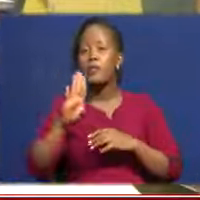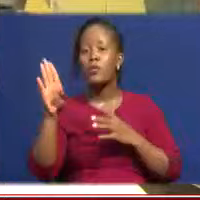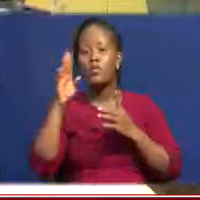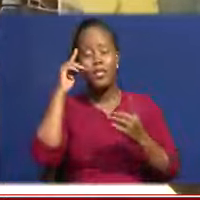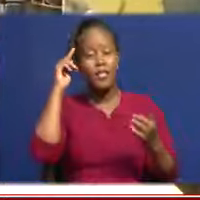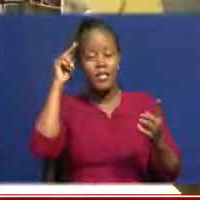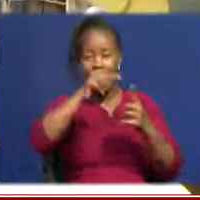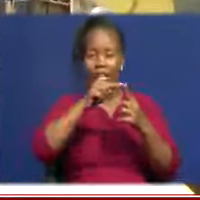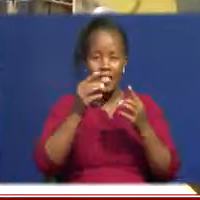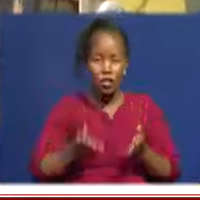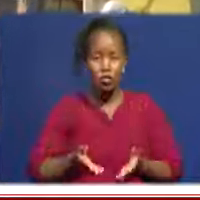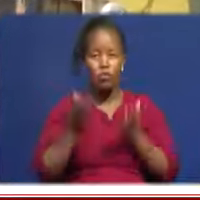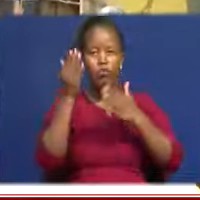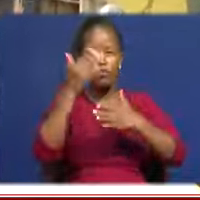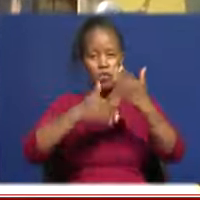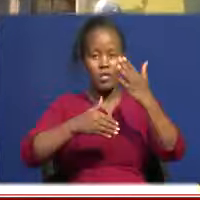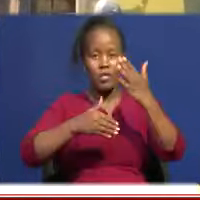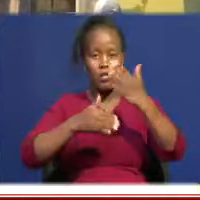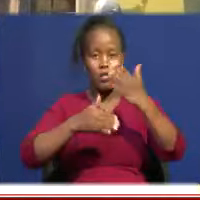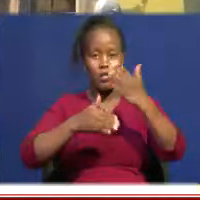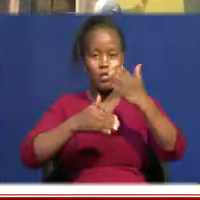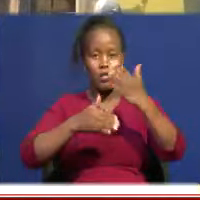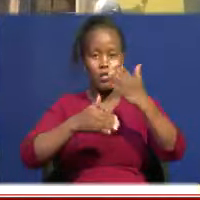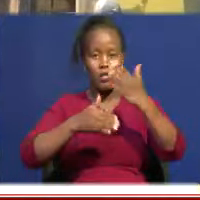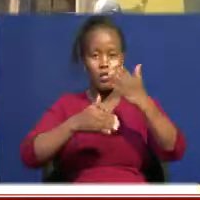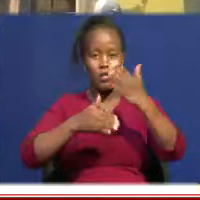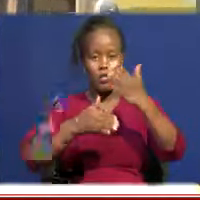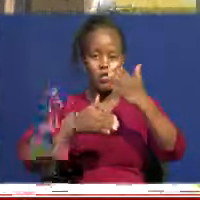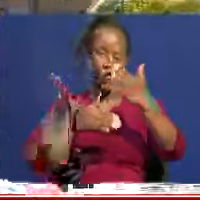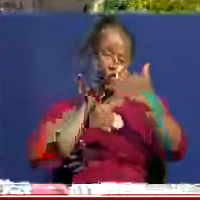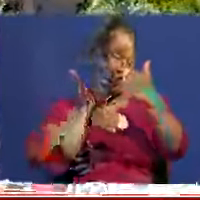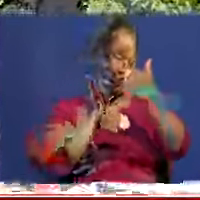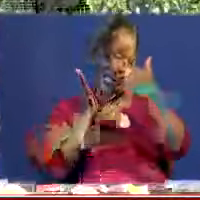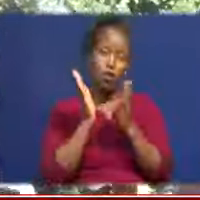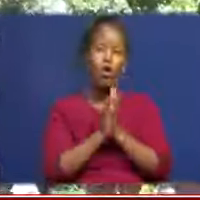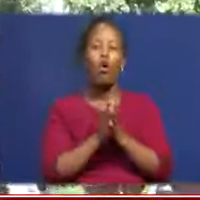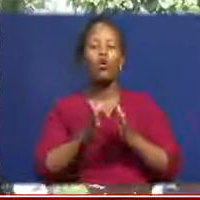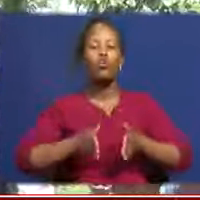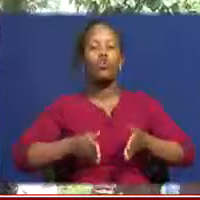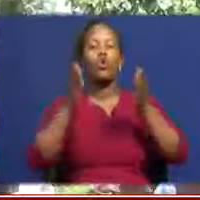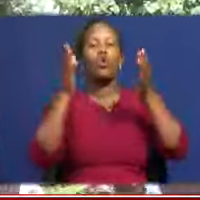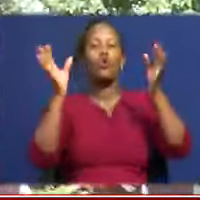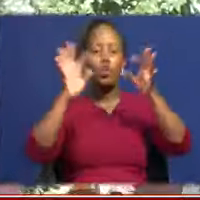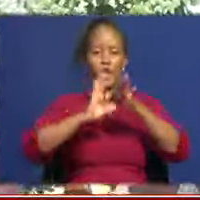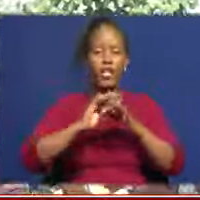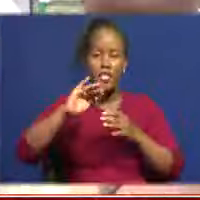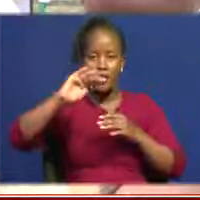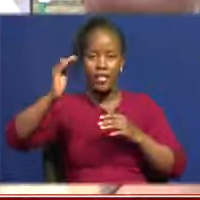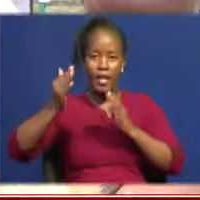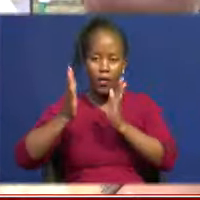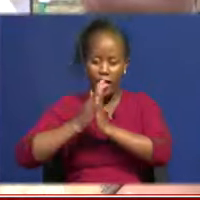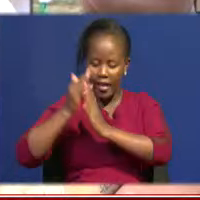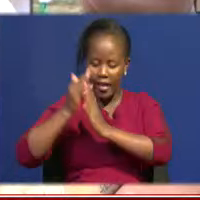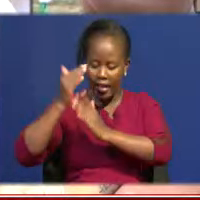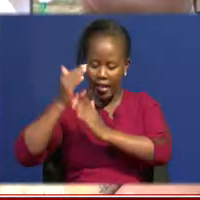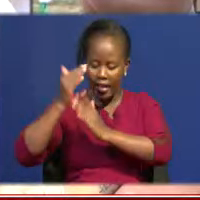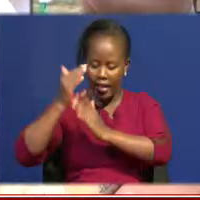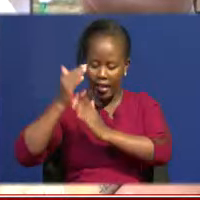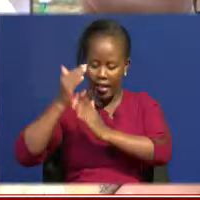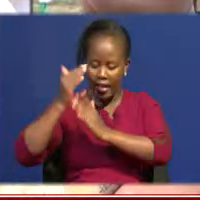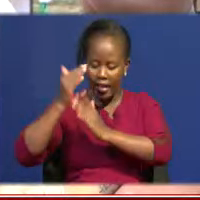to improve infrastructure within the county head, connecting the town and the neighboring areas. We have